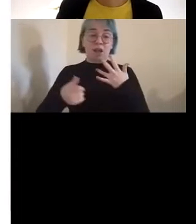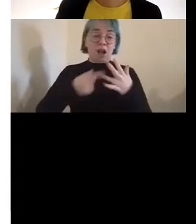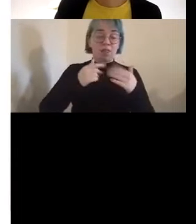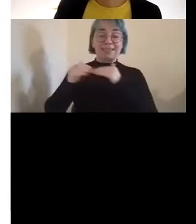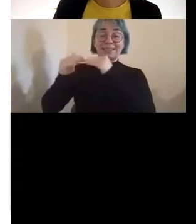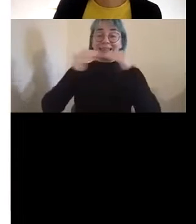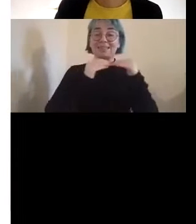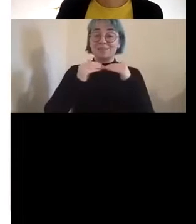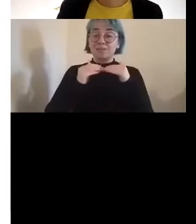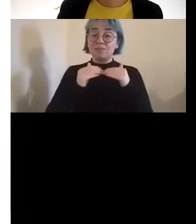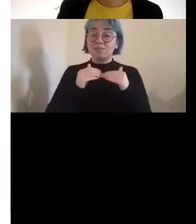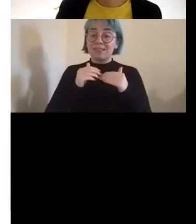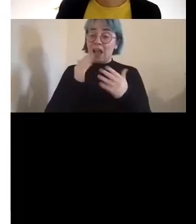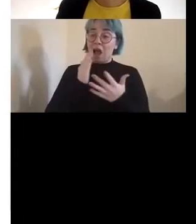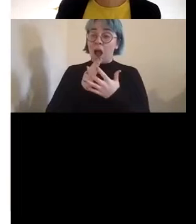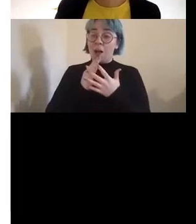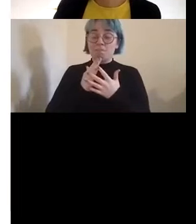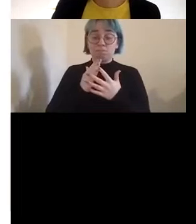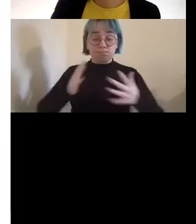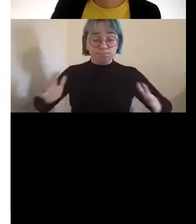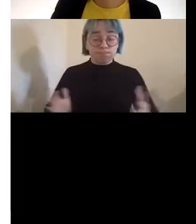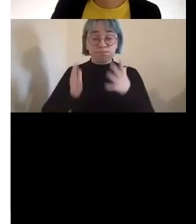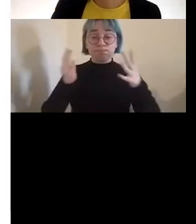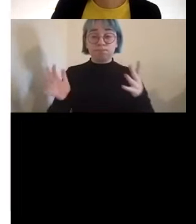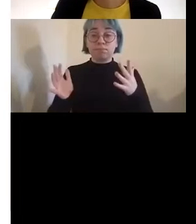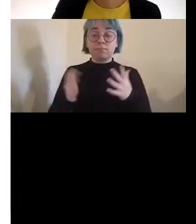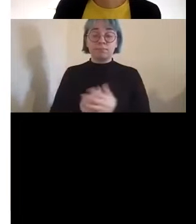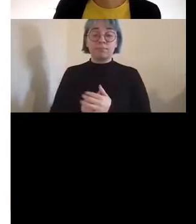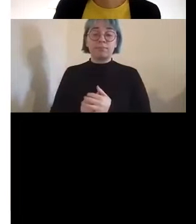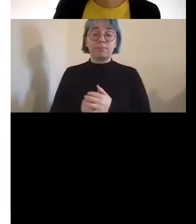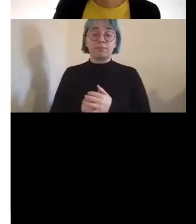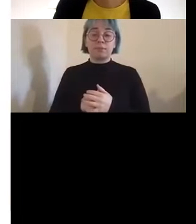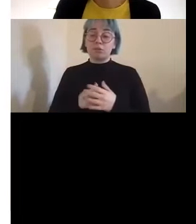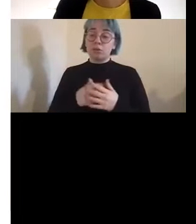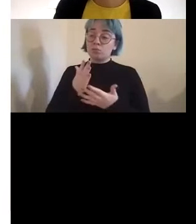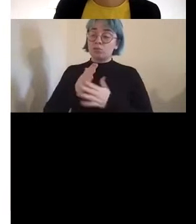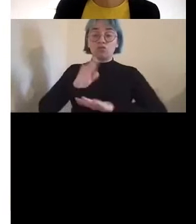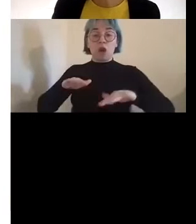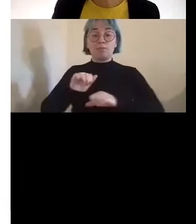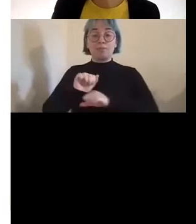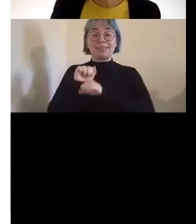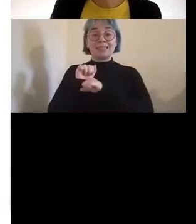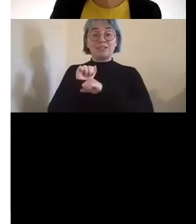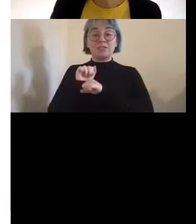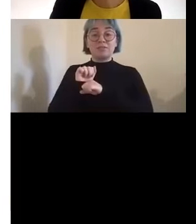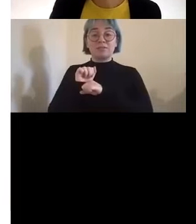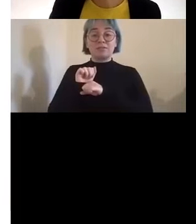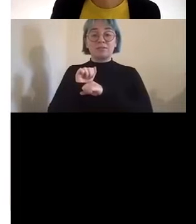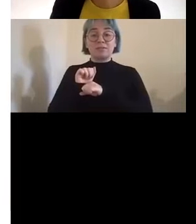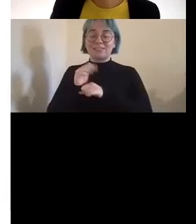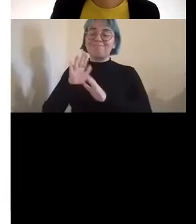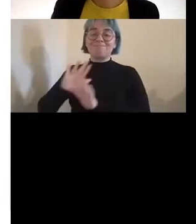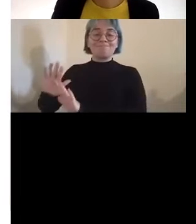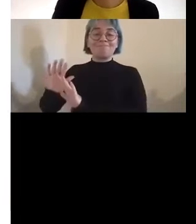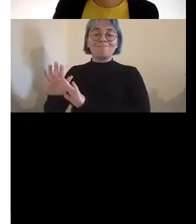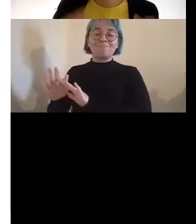that really have shifted now to child protection, away from child